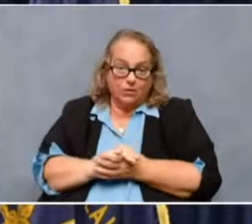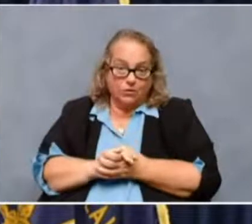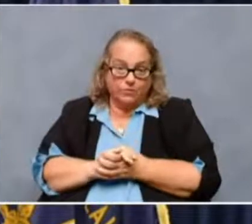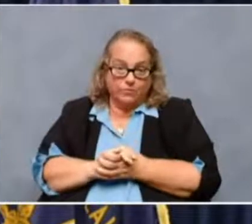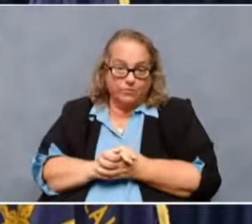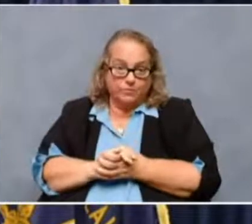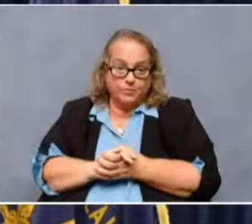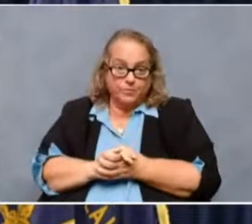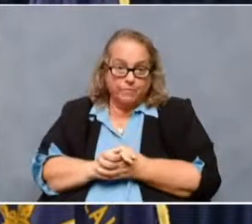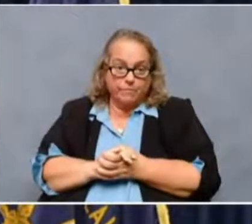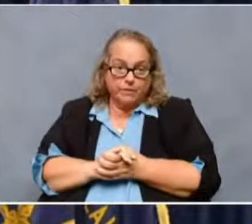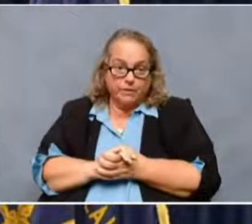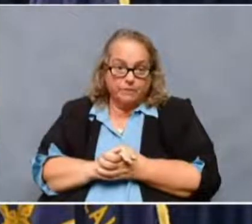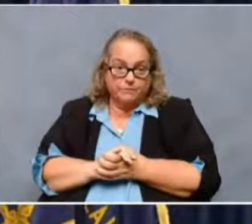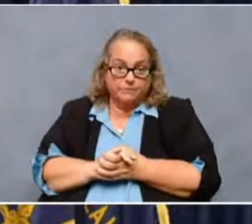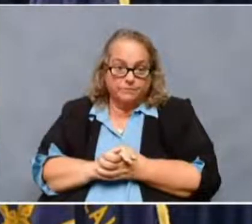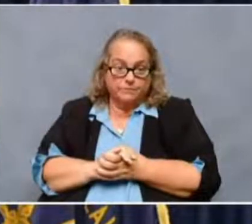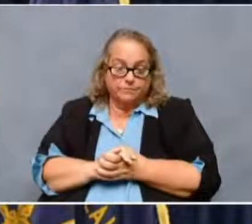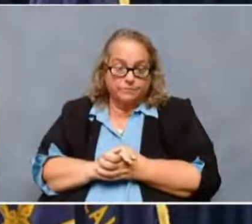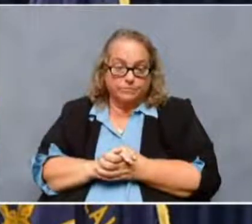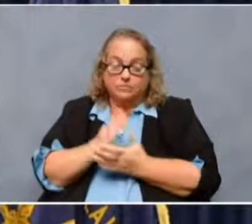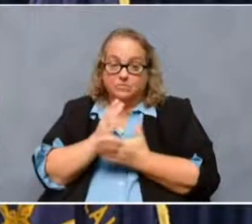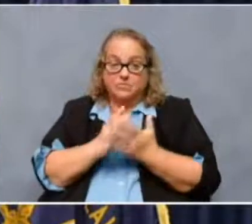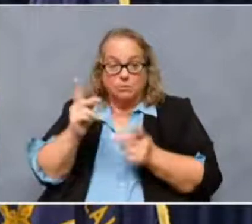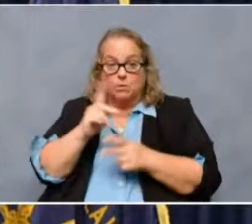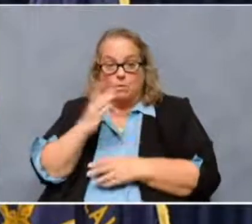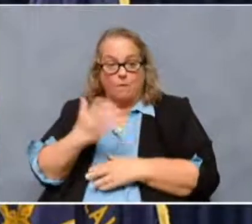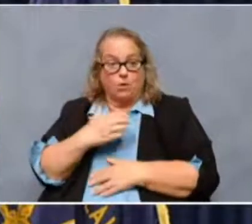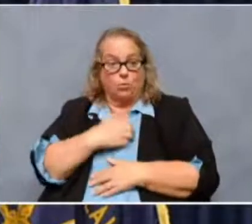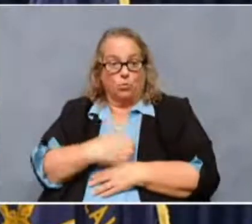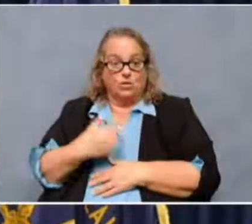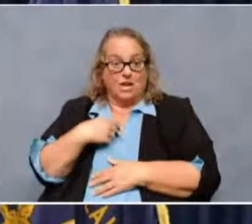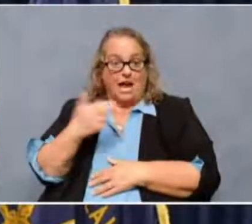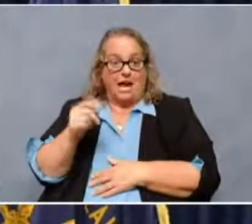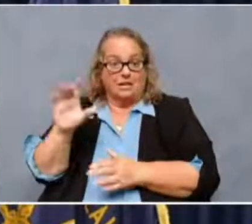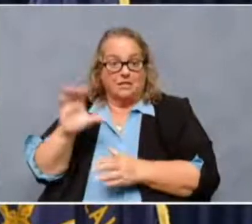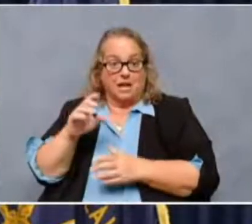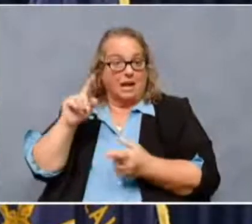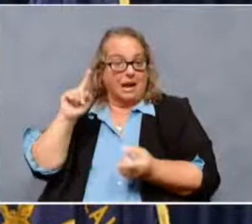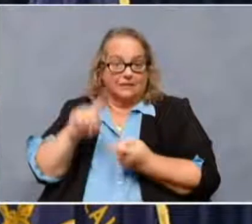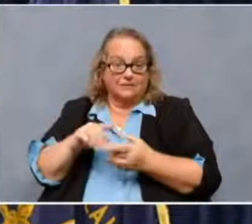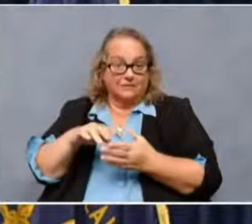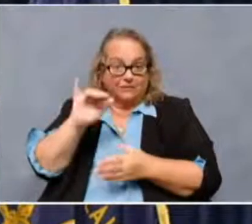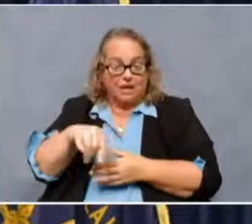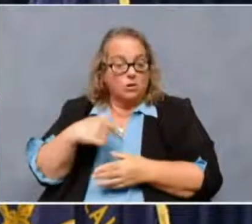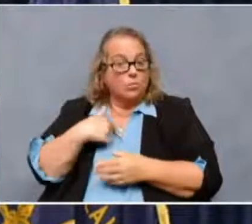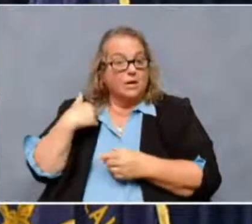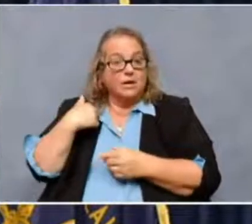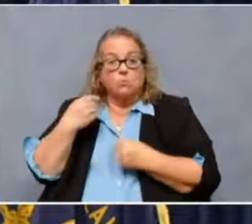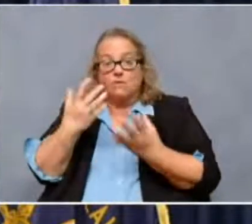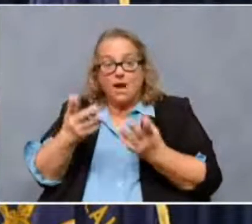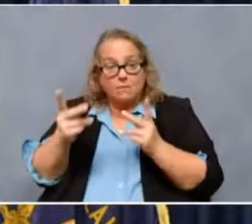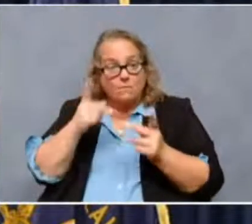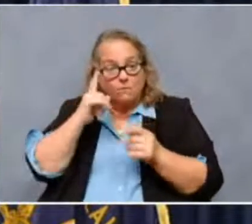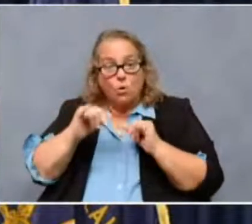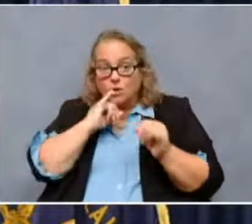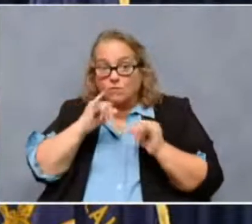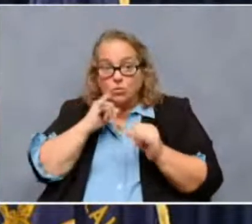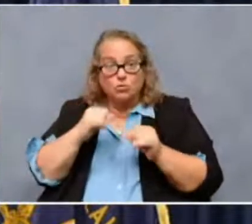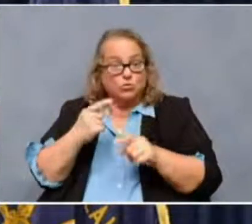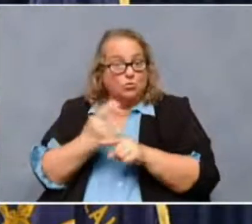that there's some people who might wish I had done less than that. We provide people for interviews regularly, but